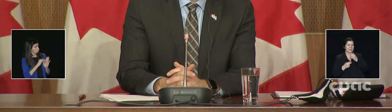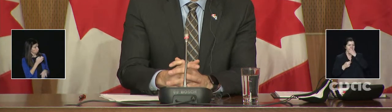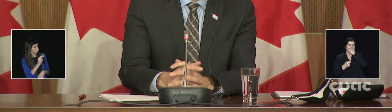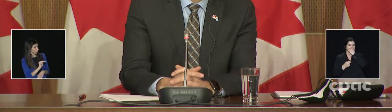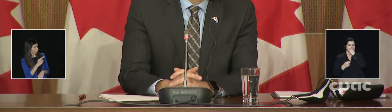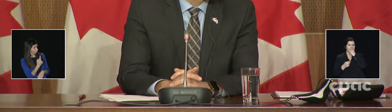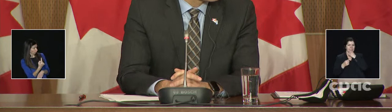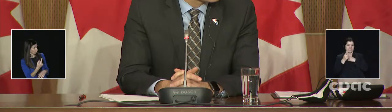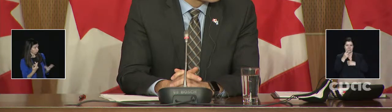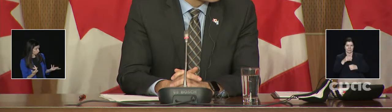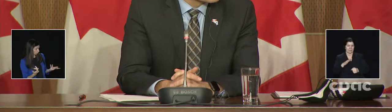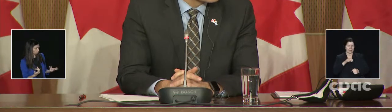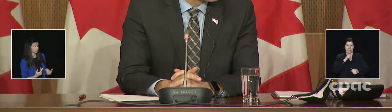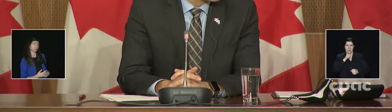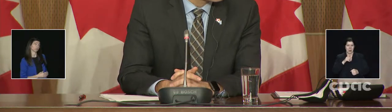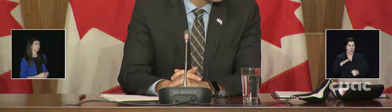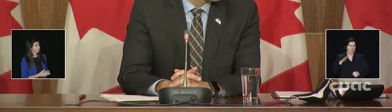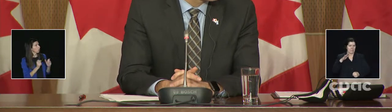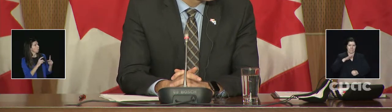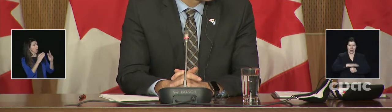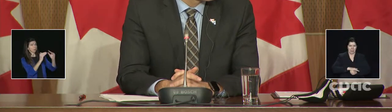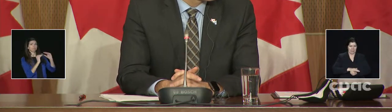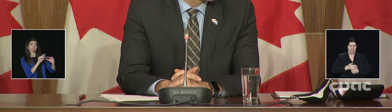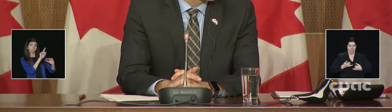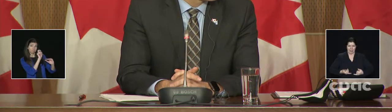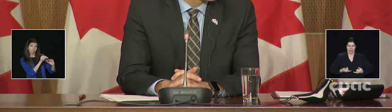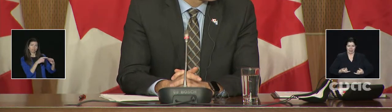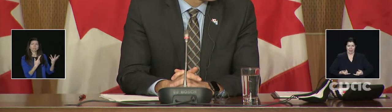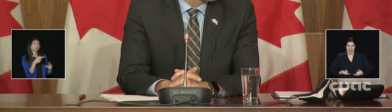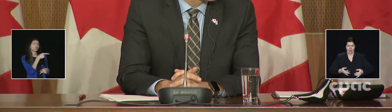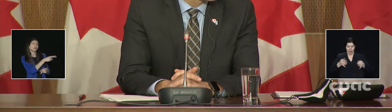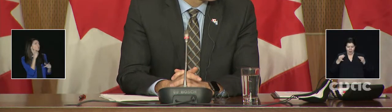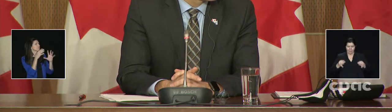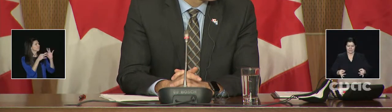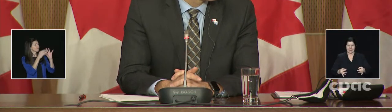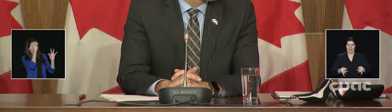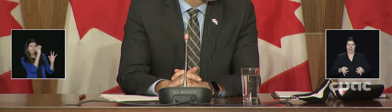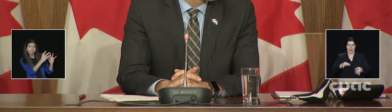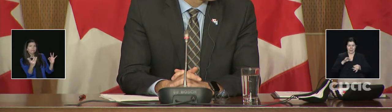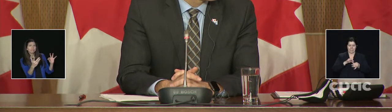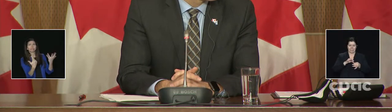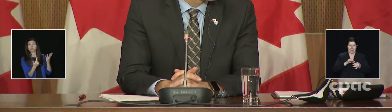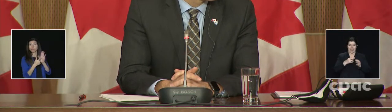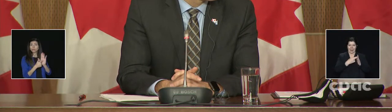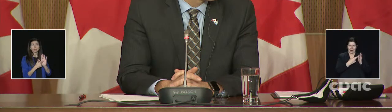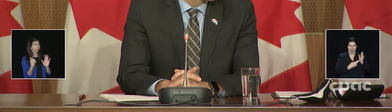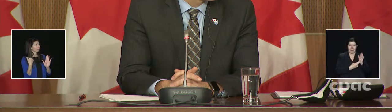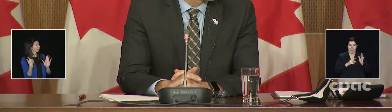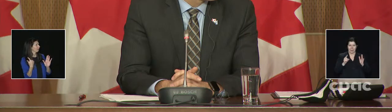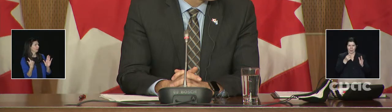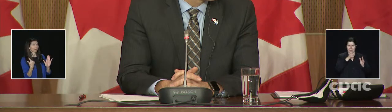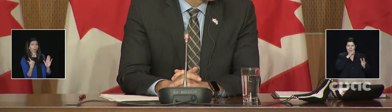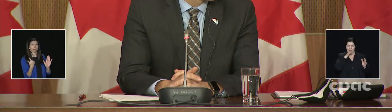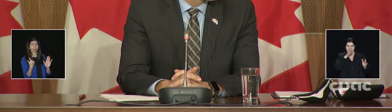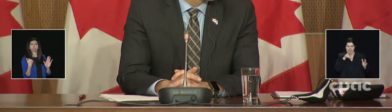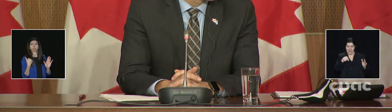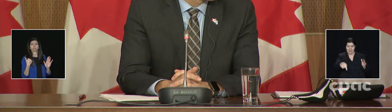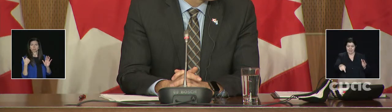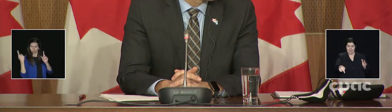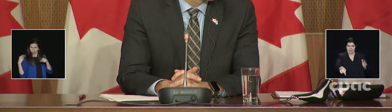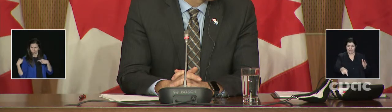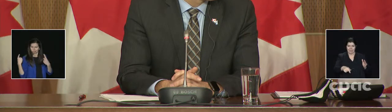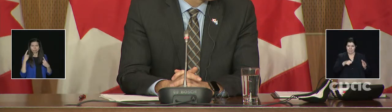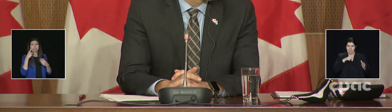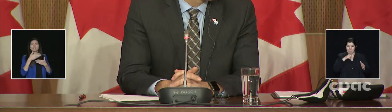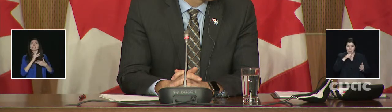say to stakeholders? It's been a bit of a hamster wheel, especially the last 2 delays. Folks have been getting notice 2 days, 2 or 3 days, excuse